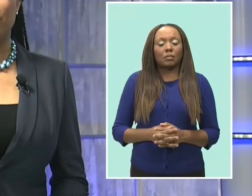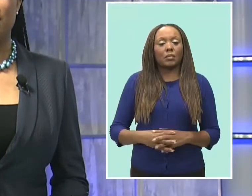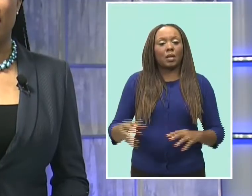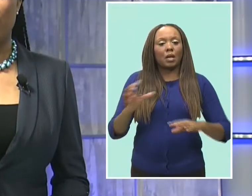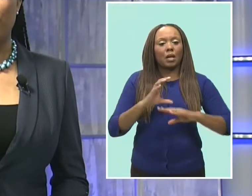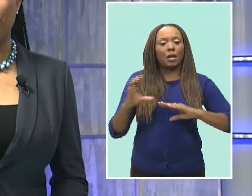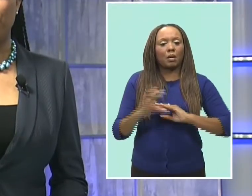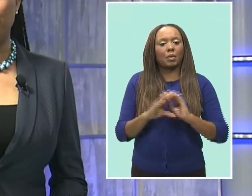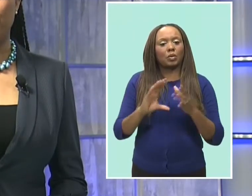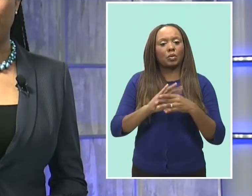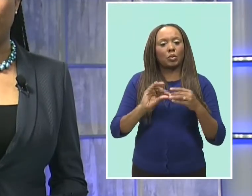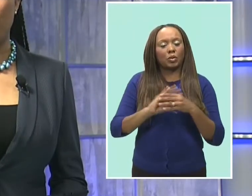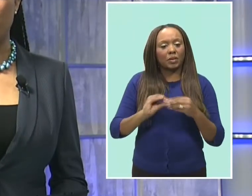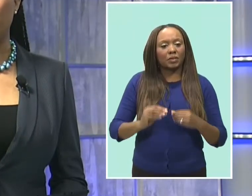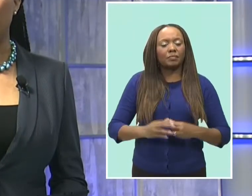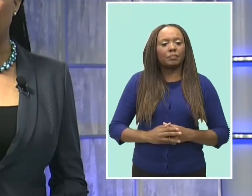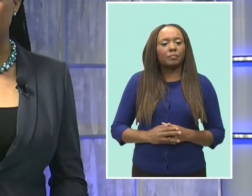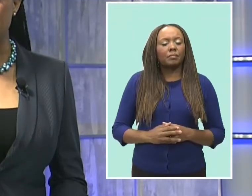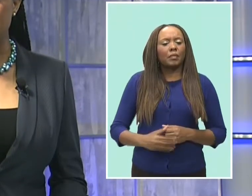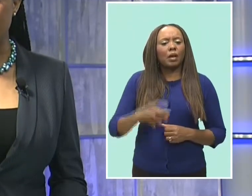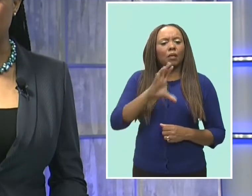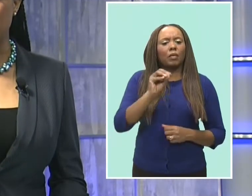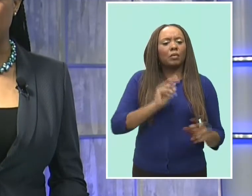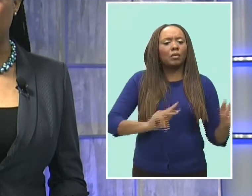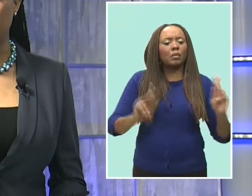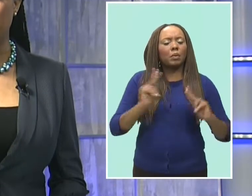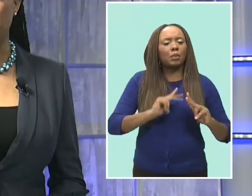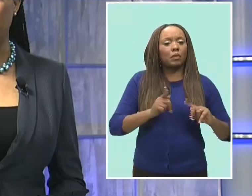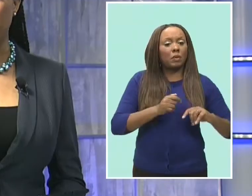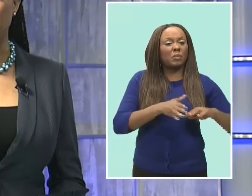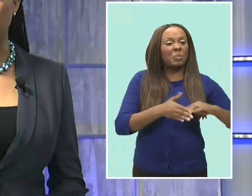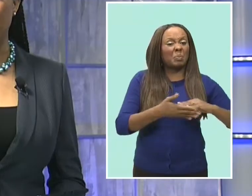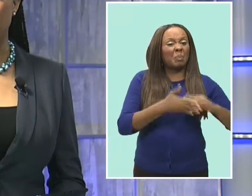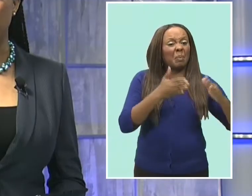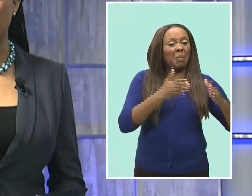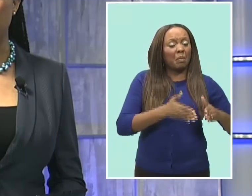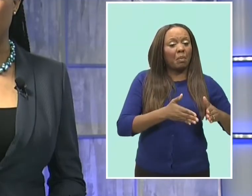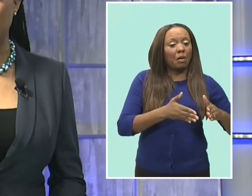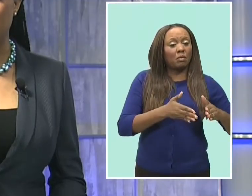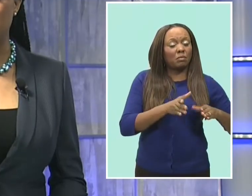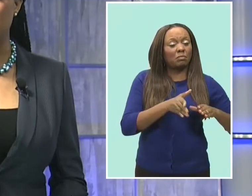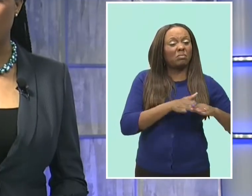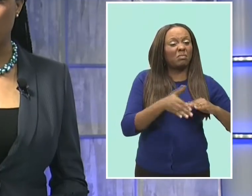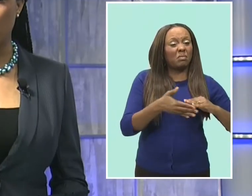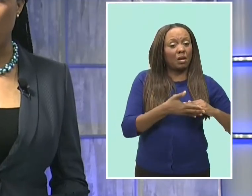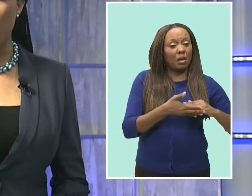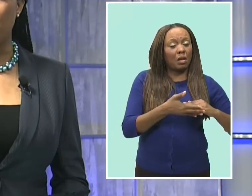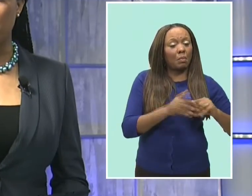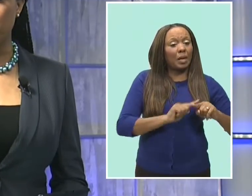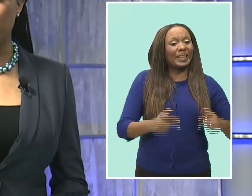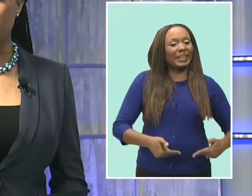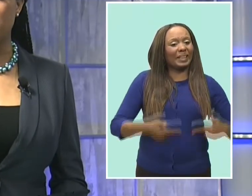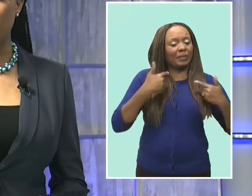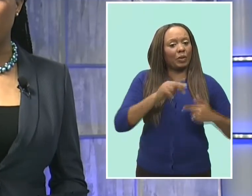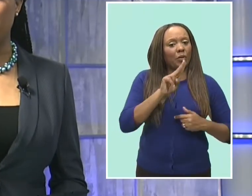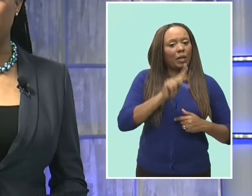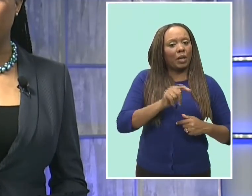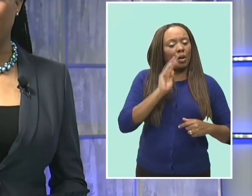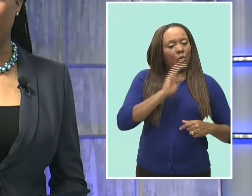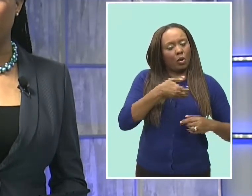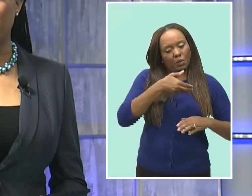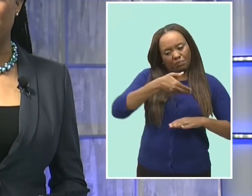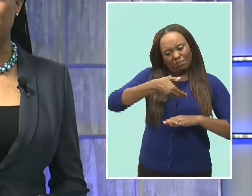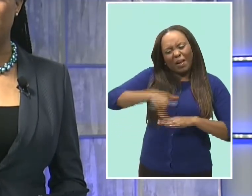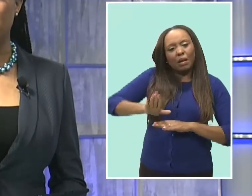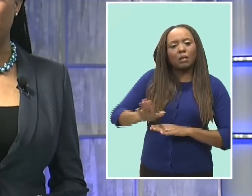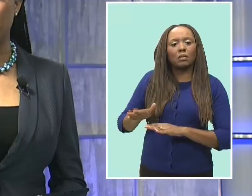Regional stories now. 50 people are reportedly set to be deported from the UK to Jamaica tomorrow. But reports out of the